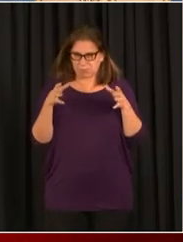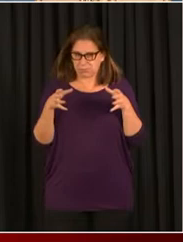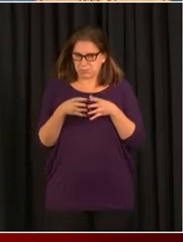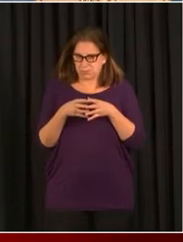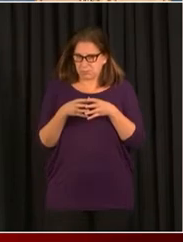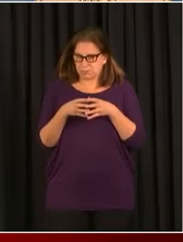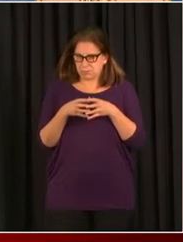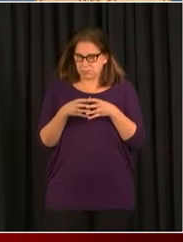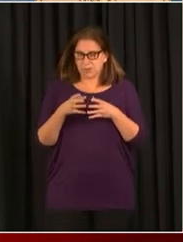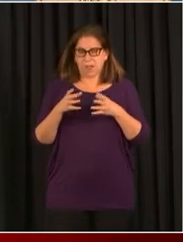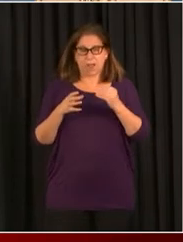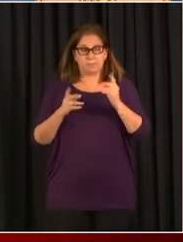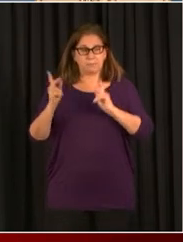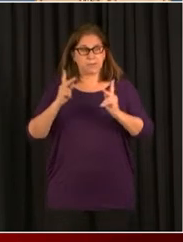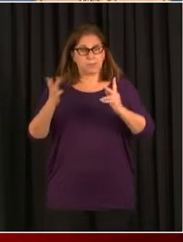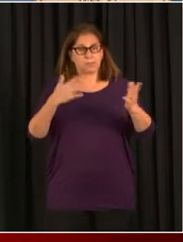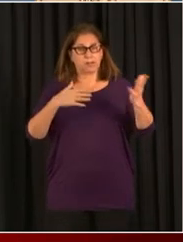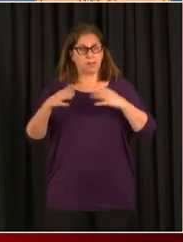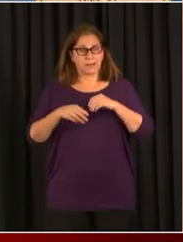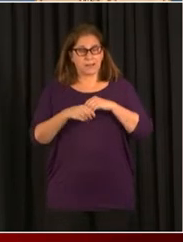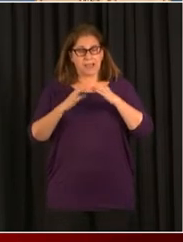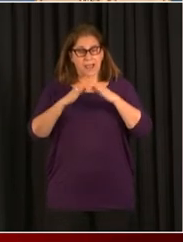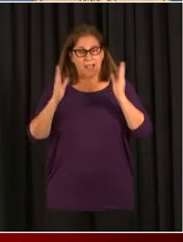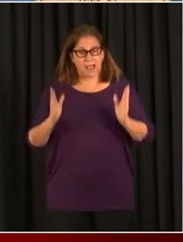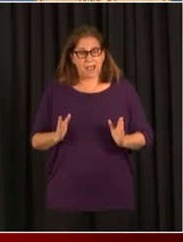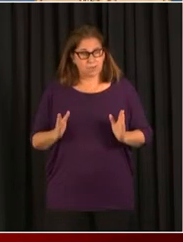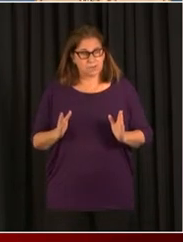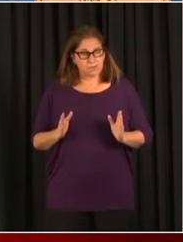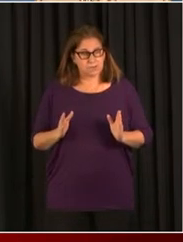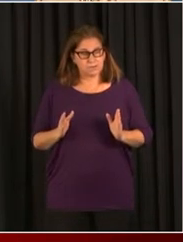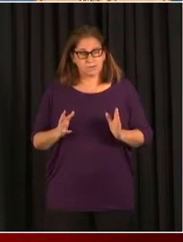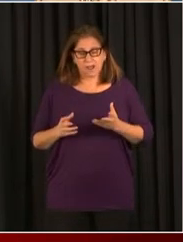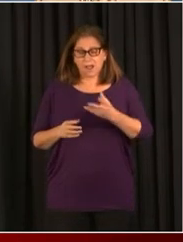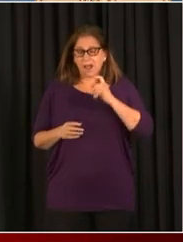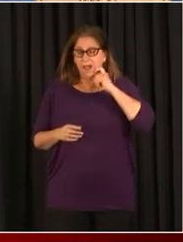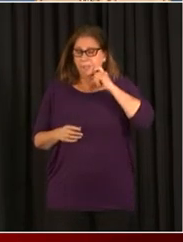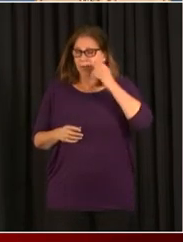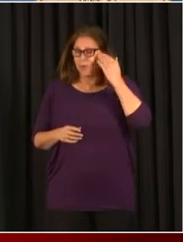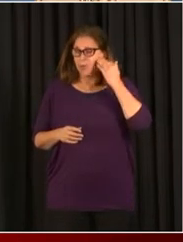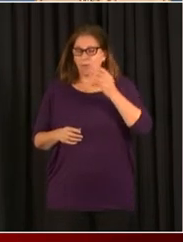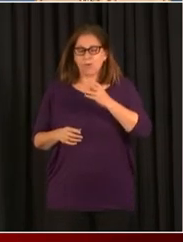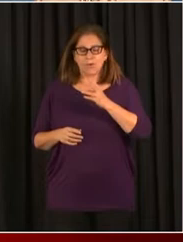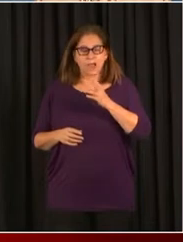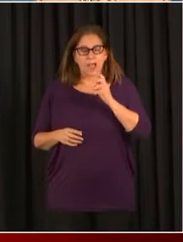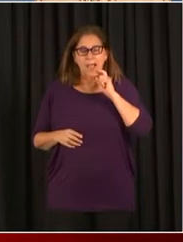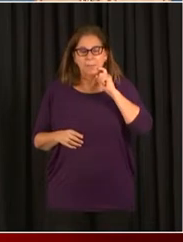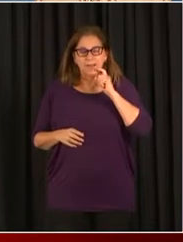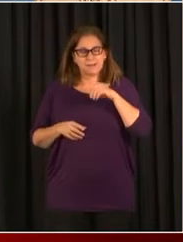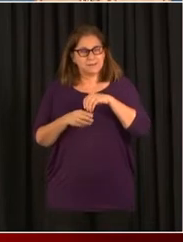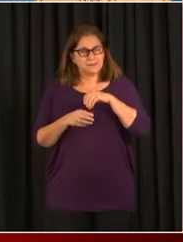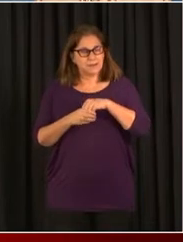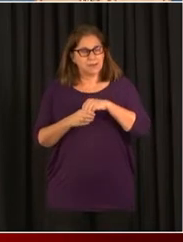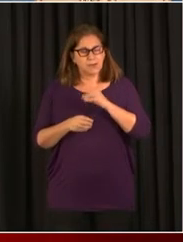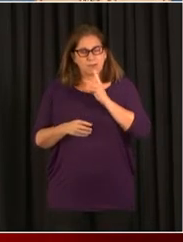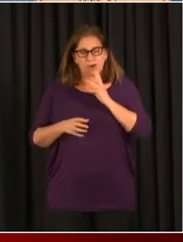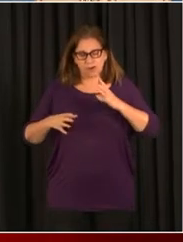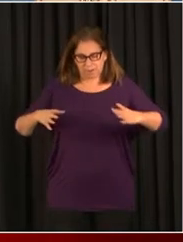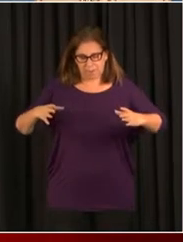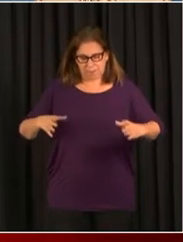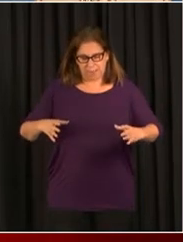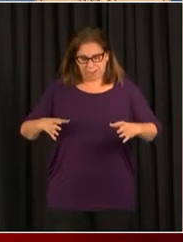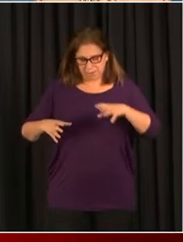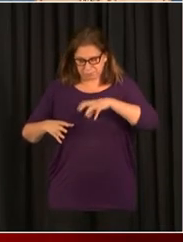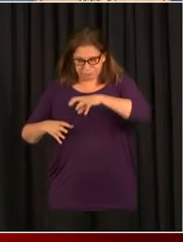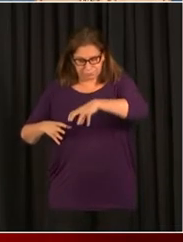for apples. But there are some medium risk events. The previous list we consider high